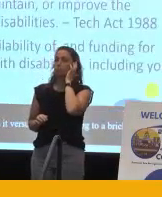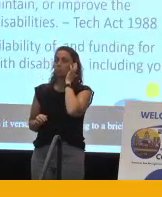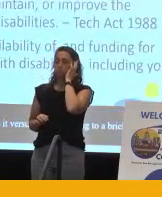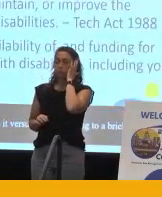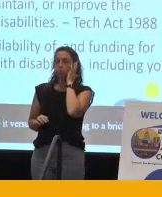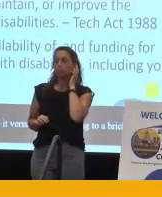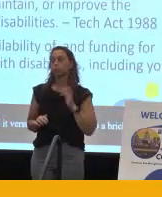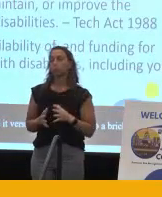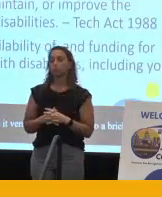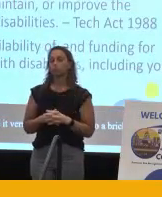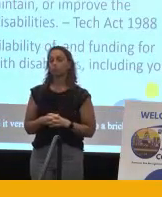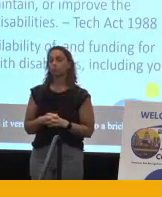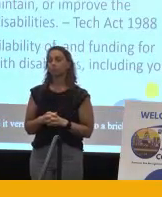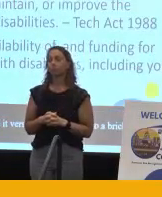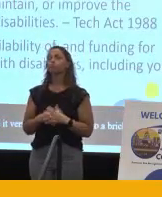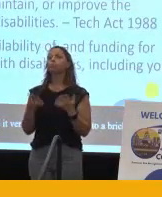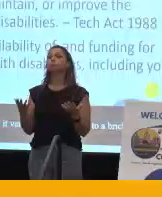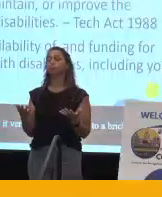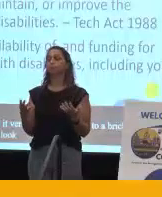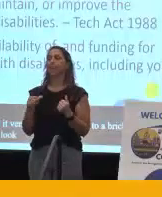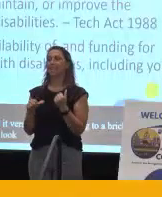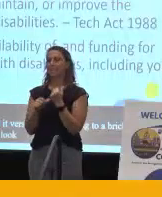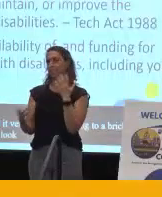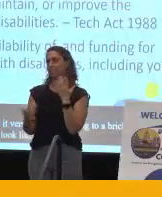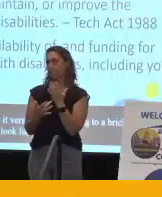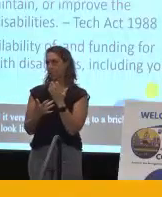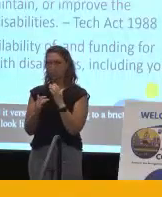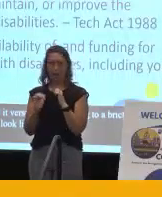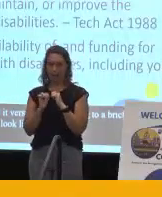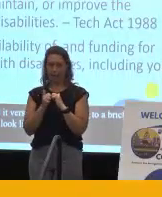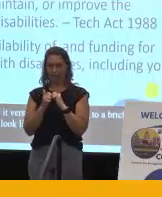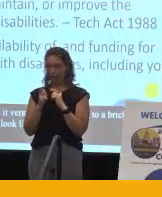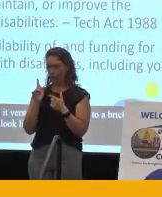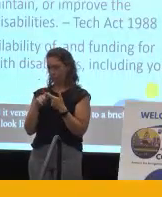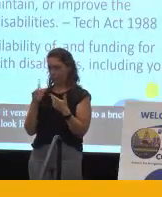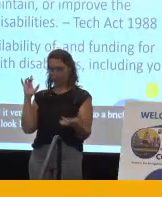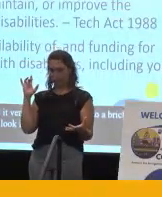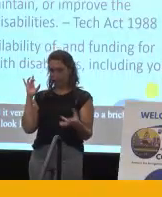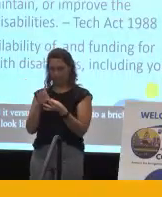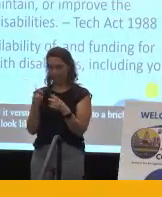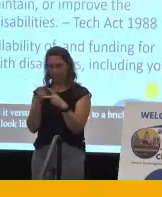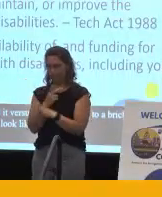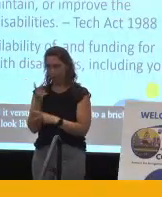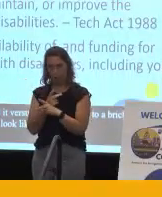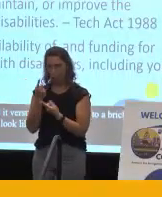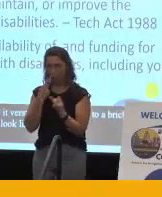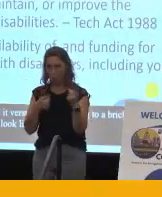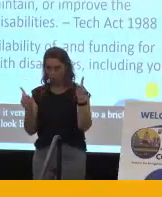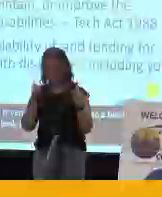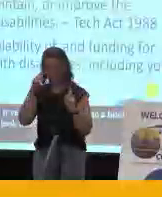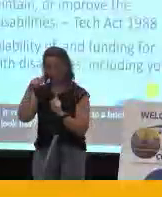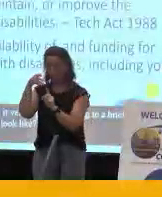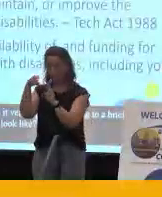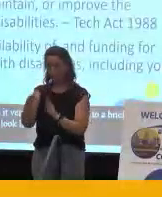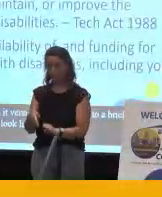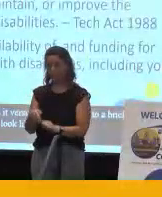So then we have assistive technology. How do we link that all together? So assistive technology, by the